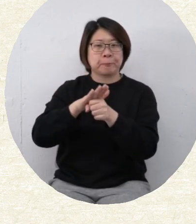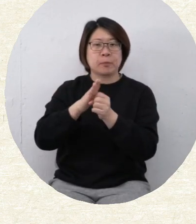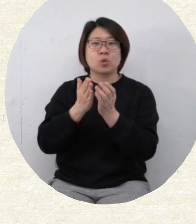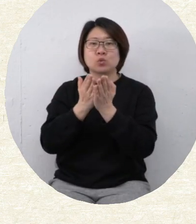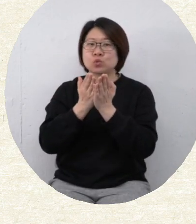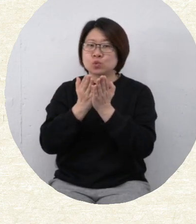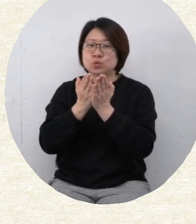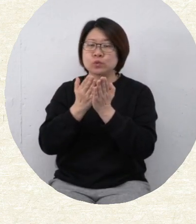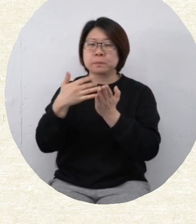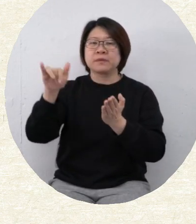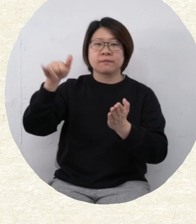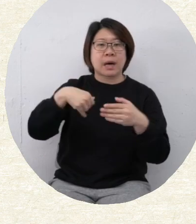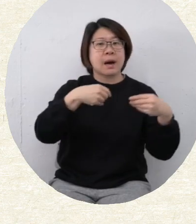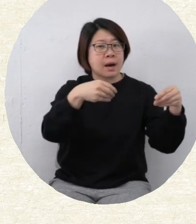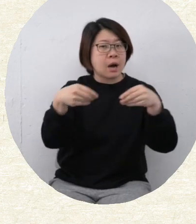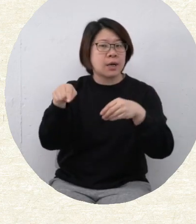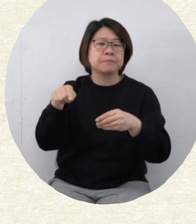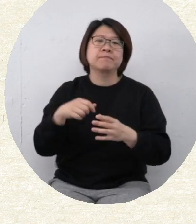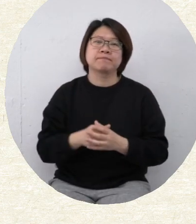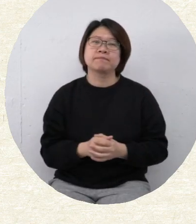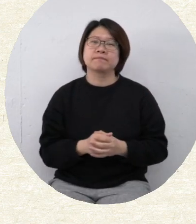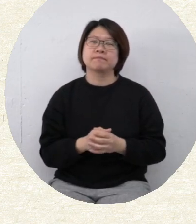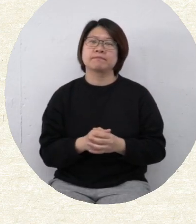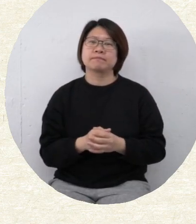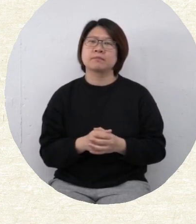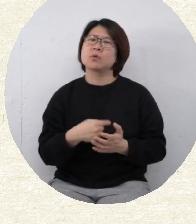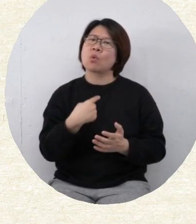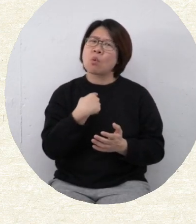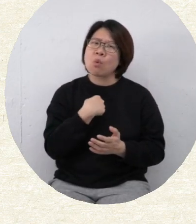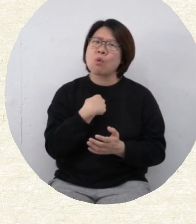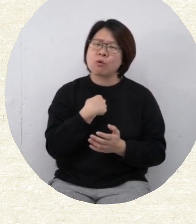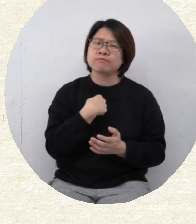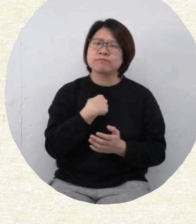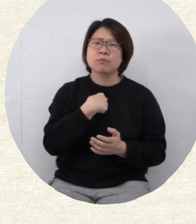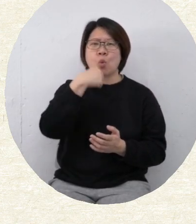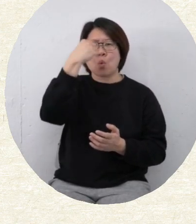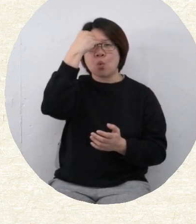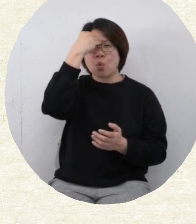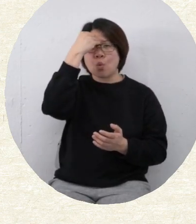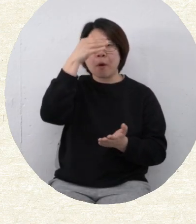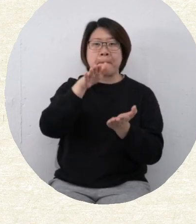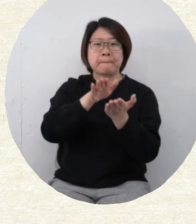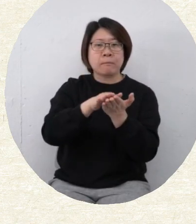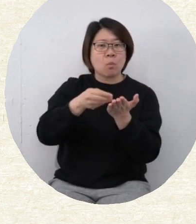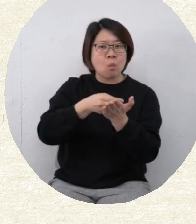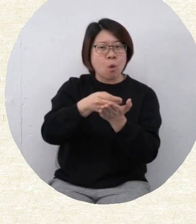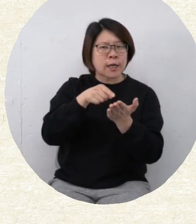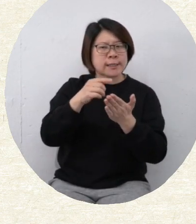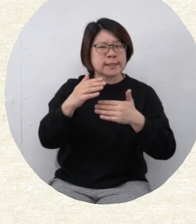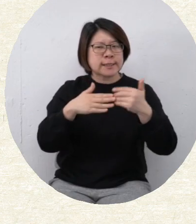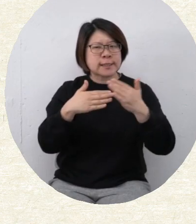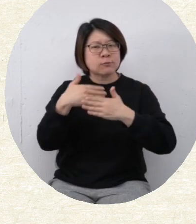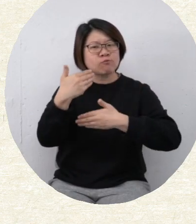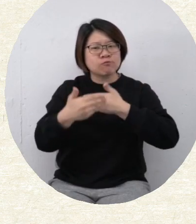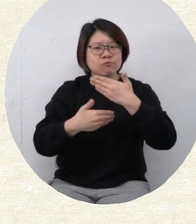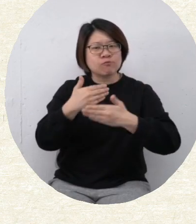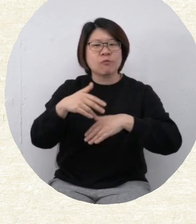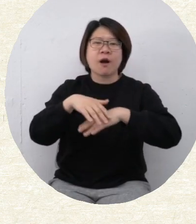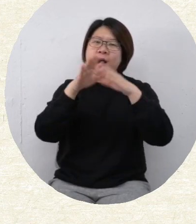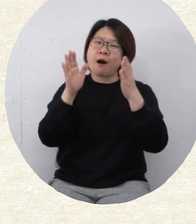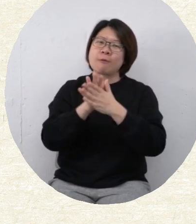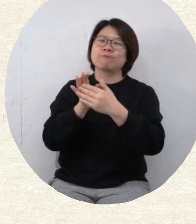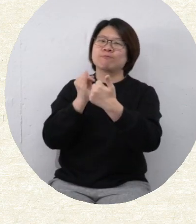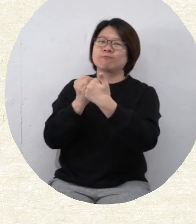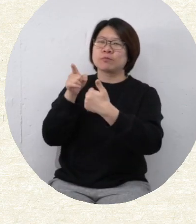and the professors that we had studied, well, at least the professors that I worked with,